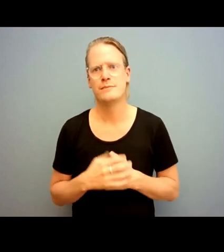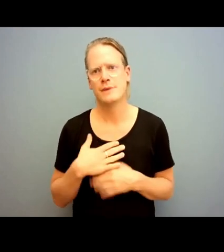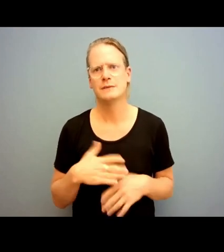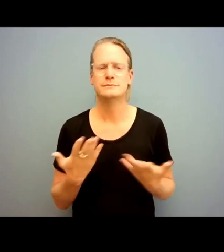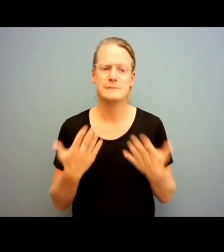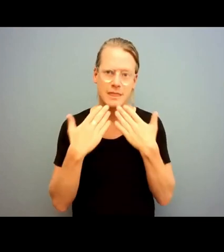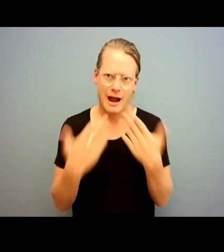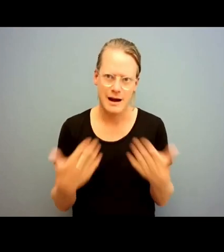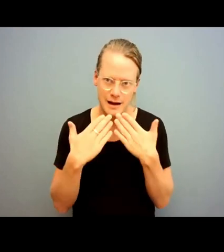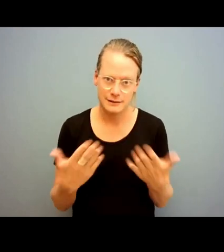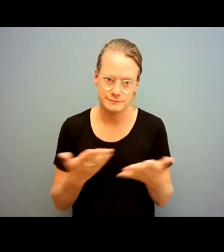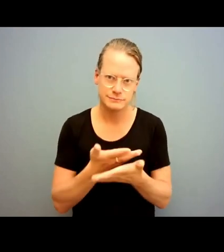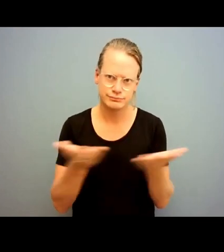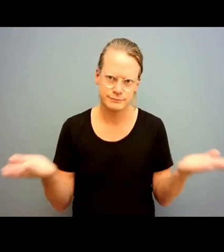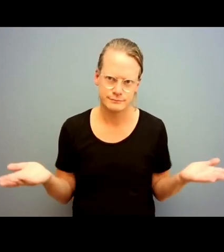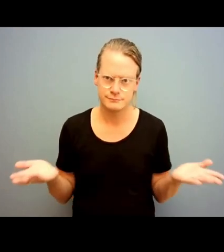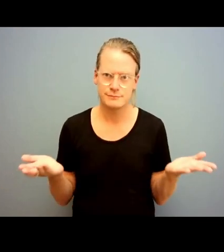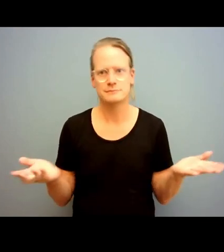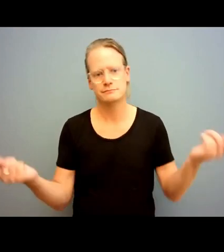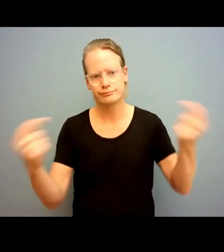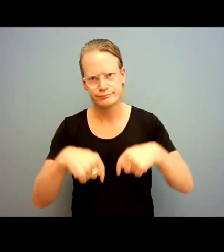for coming to this webinar.